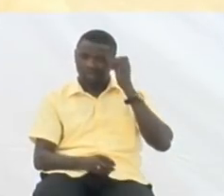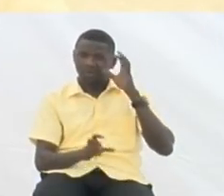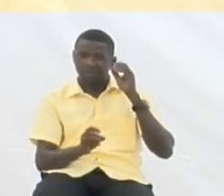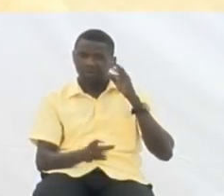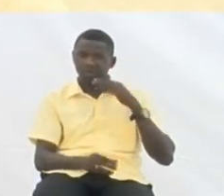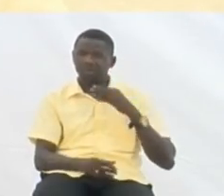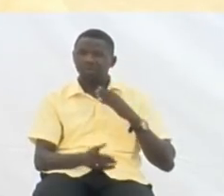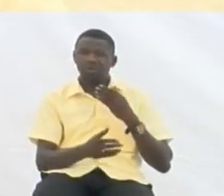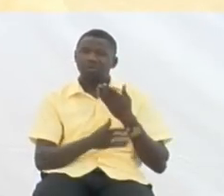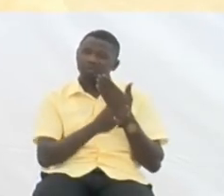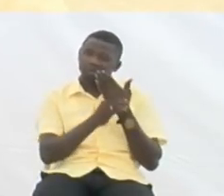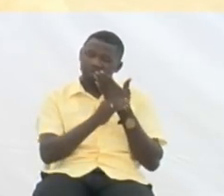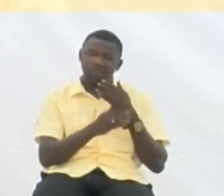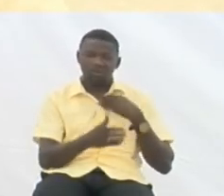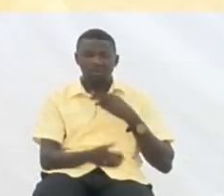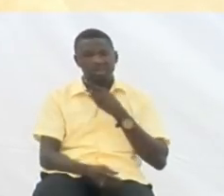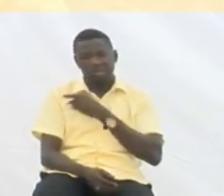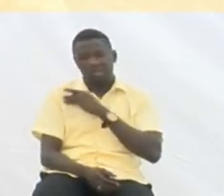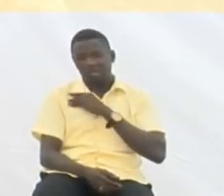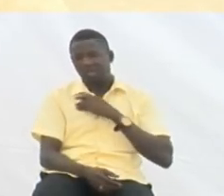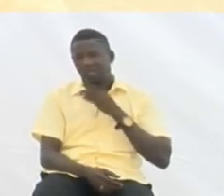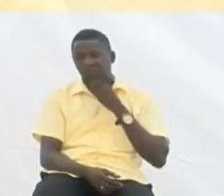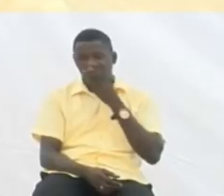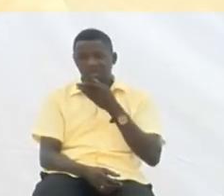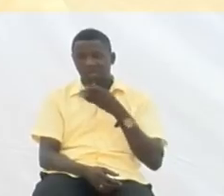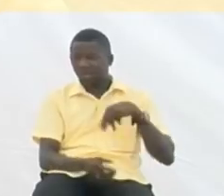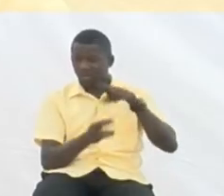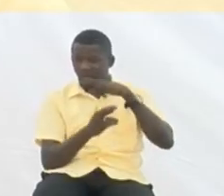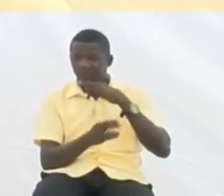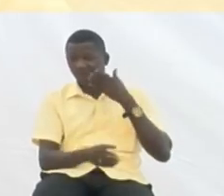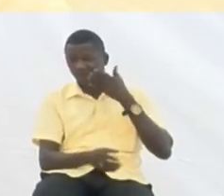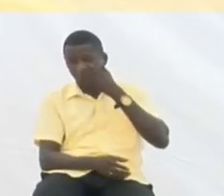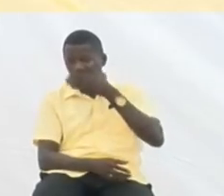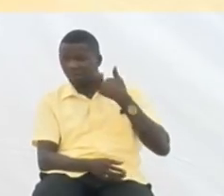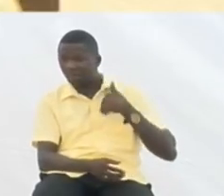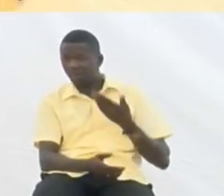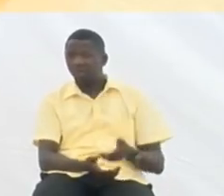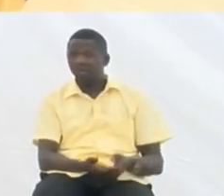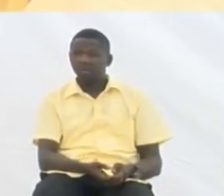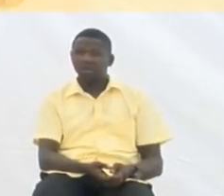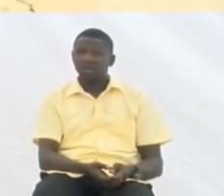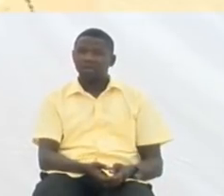doctor or the healer who goes around looking for people to heal? If there is